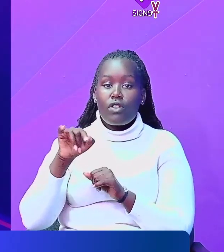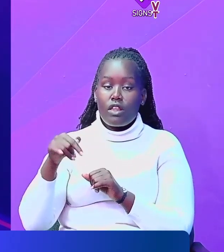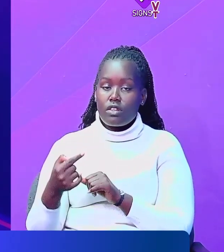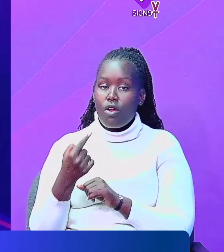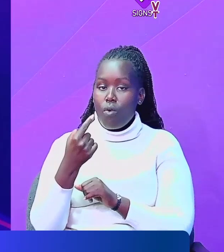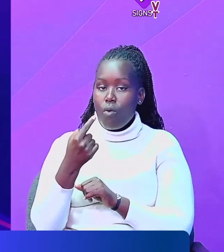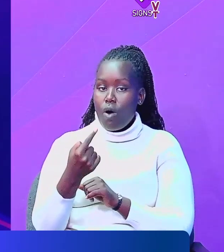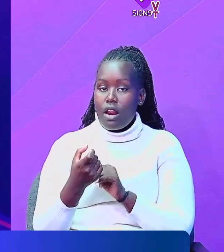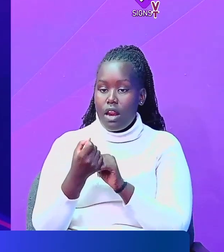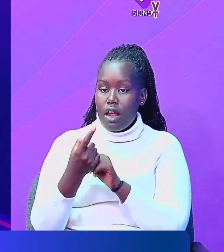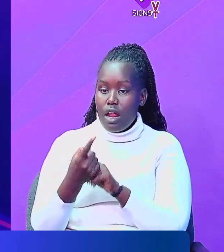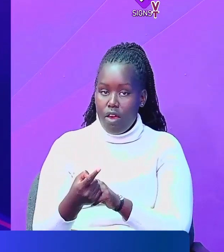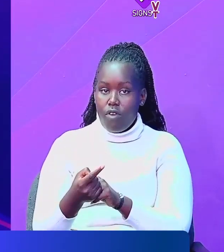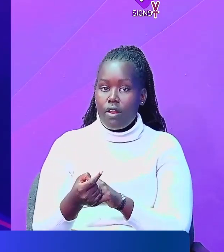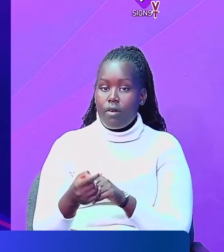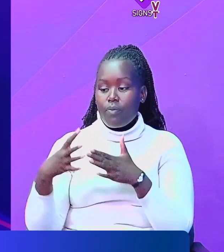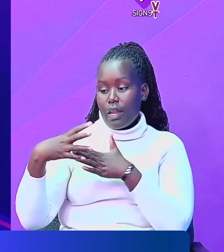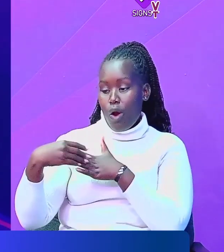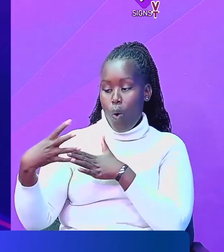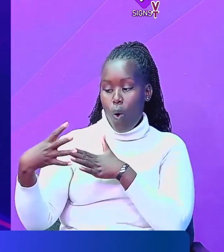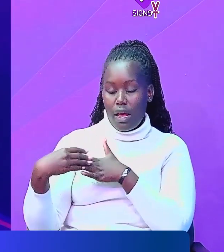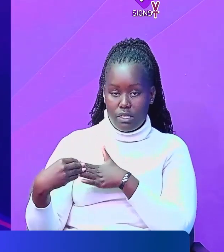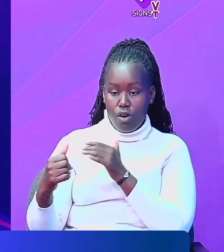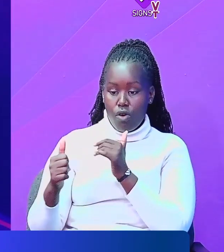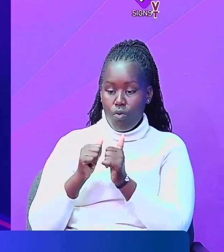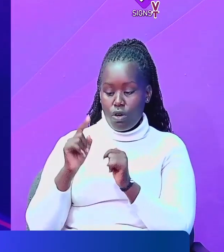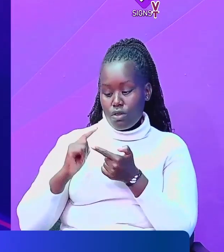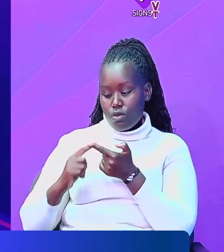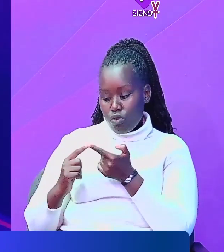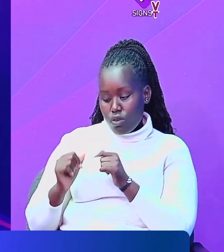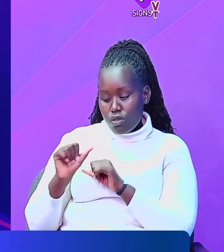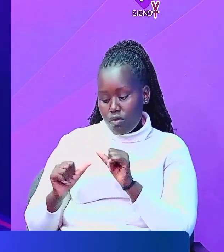4,111 US dollars, and which totals to about